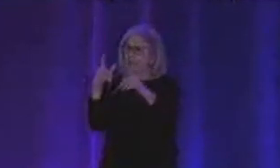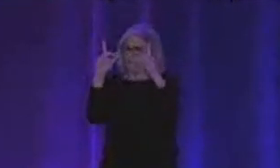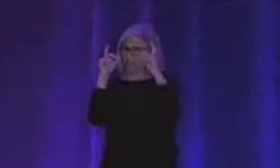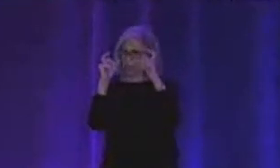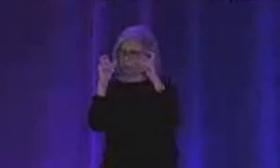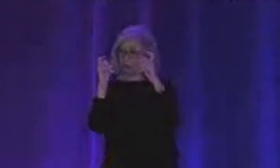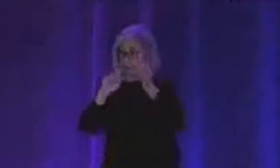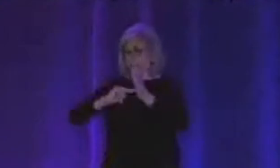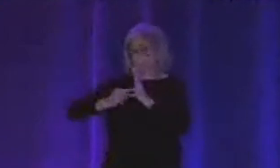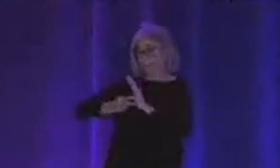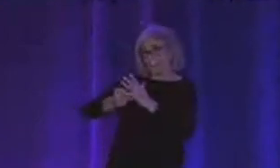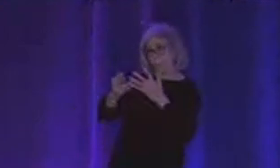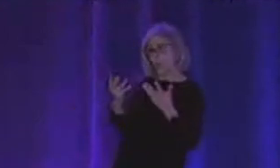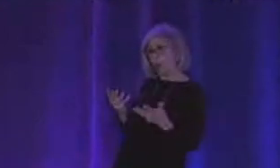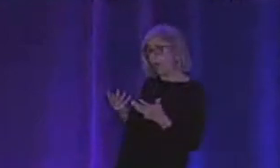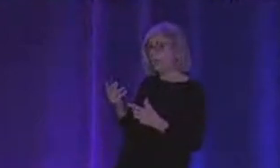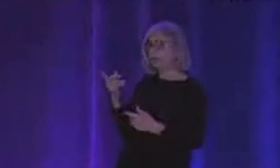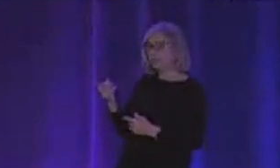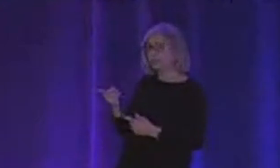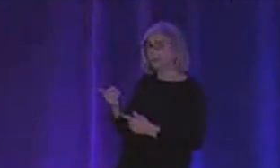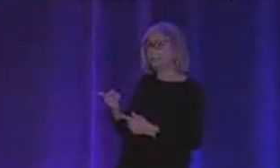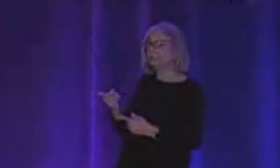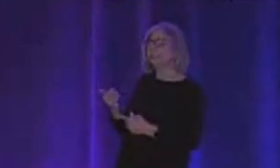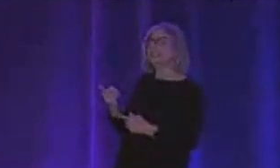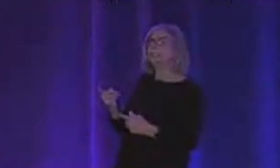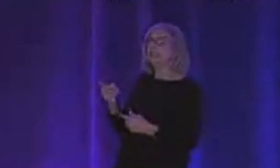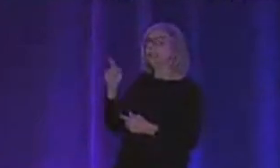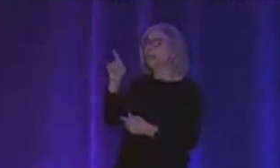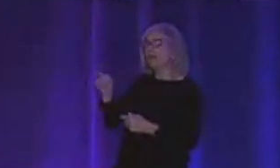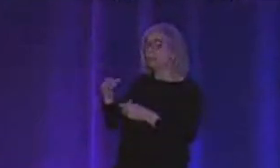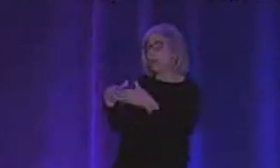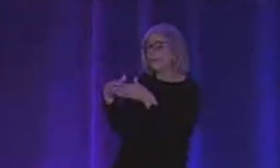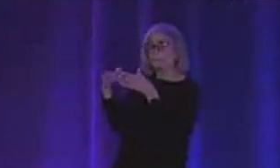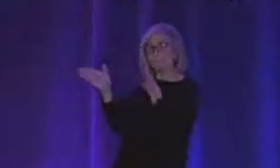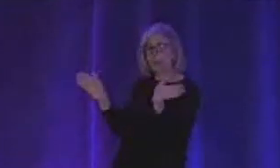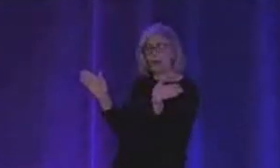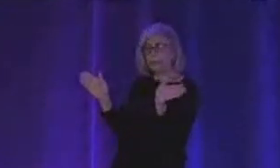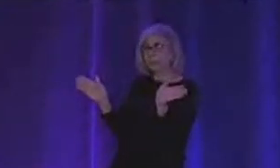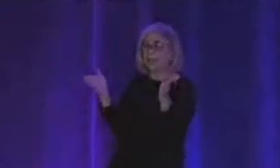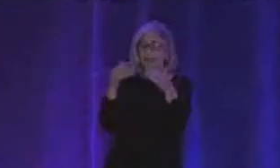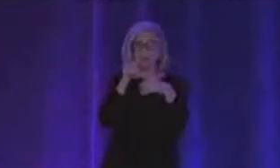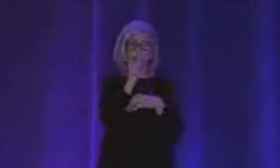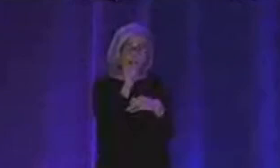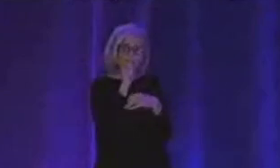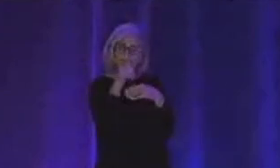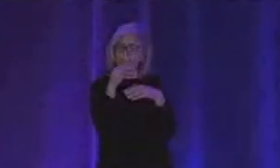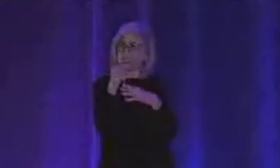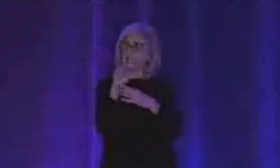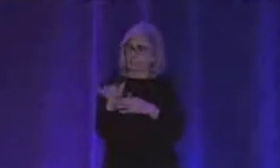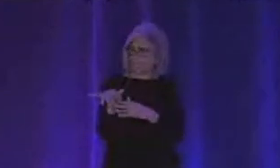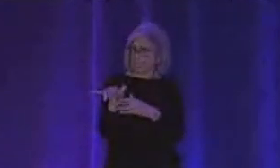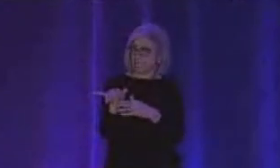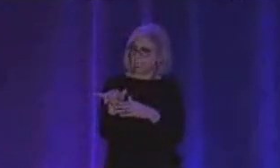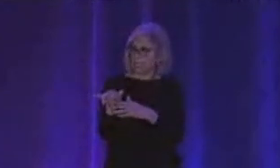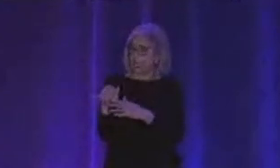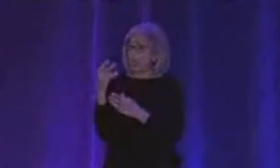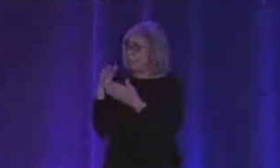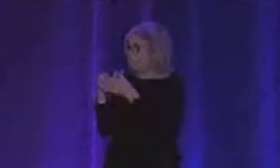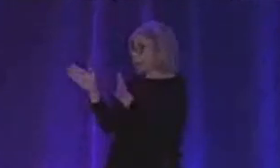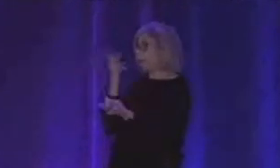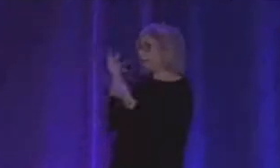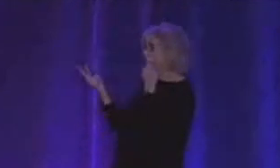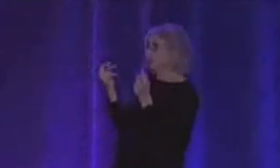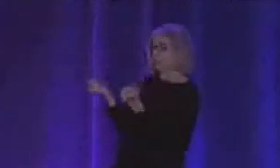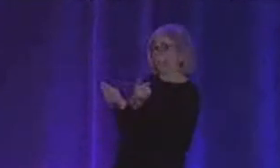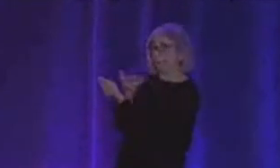is, public key cryptography, the easy thing to remember, there's a public key and there's a private key. The public key is visible to